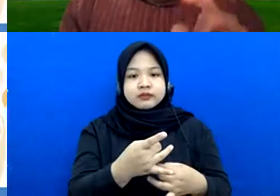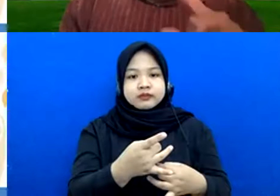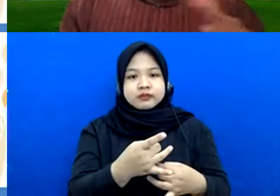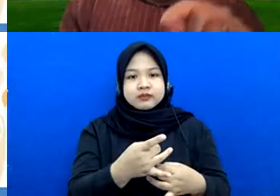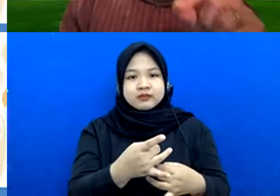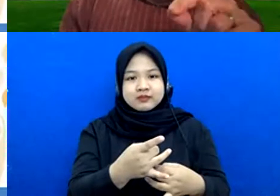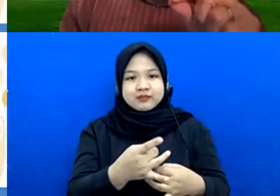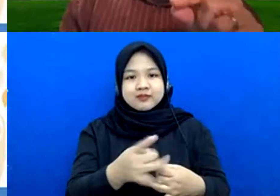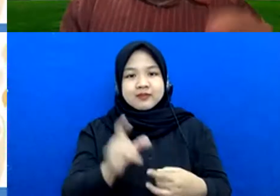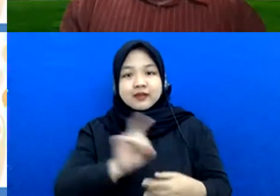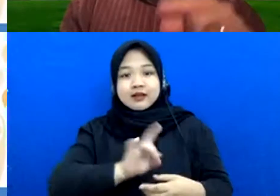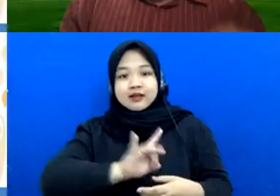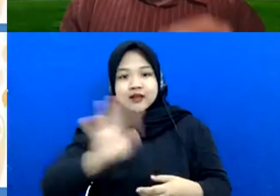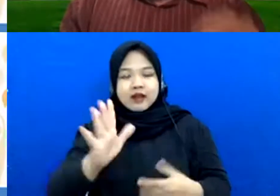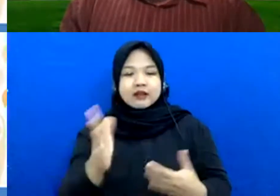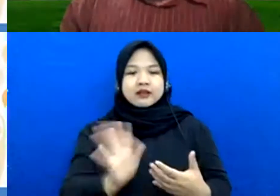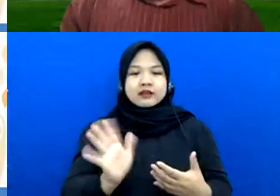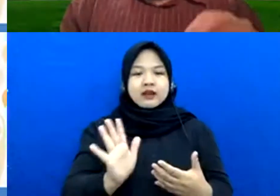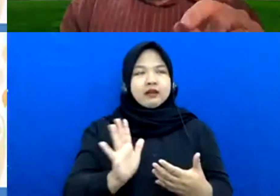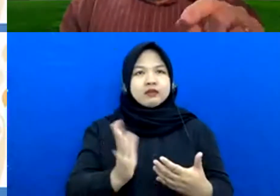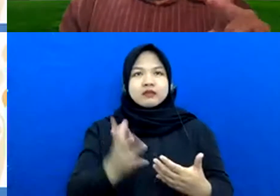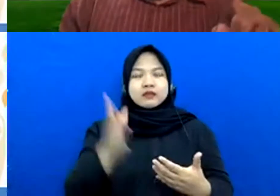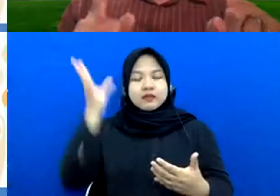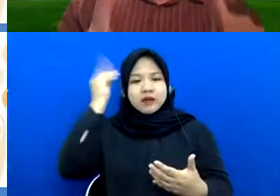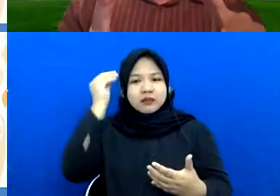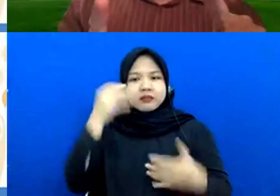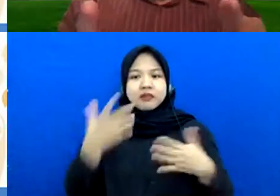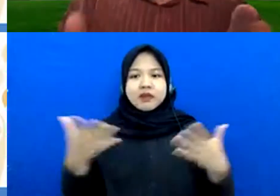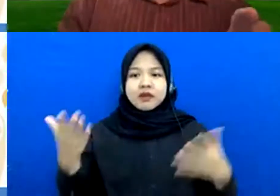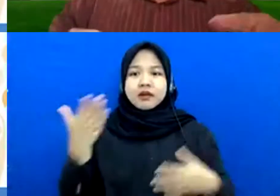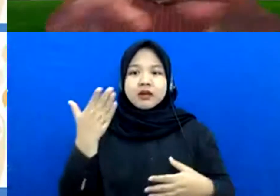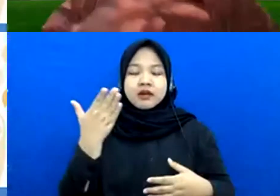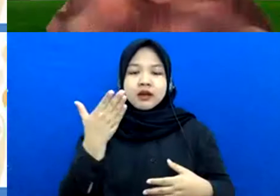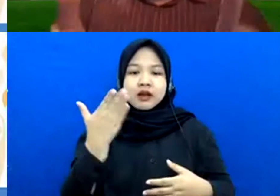The other thing that I'm not quite understanding is how you're going to